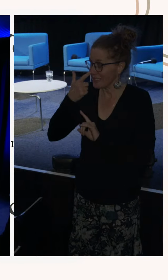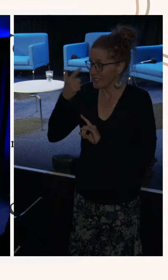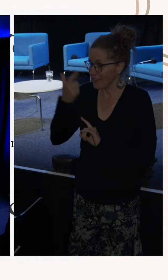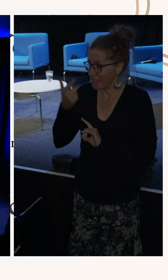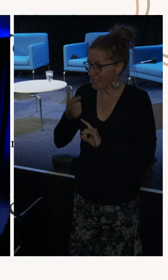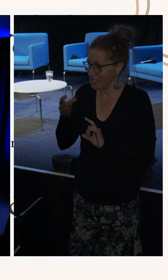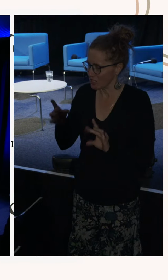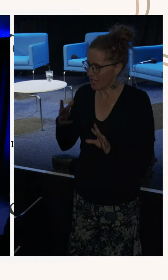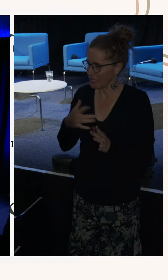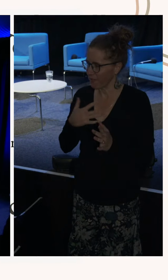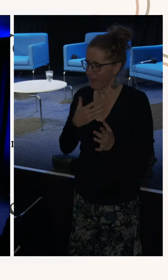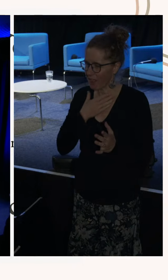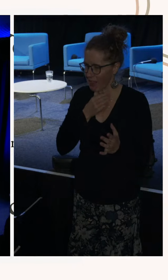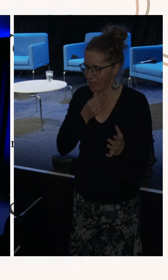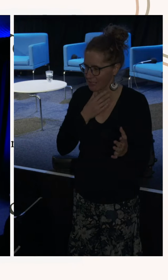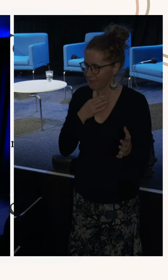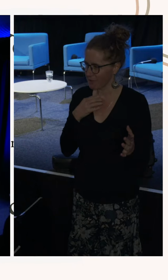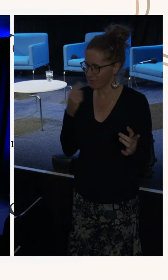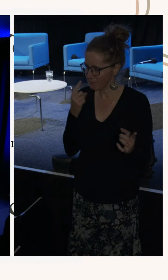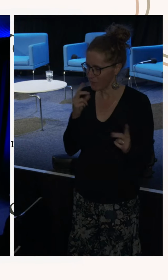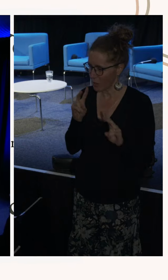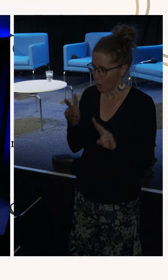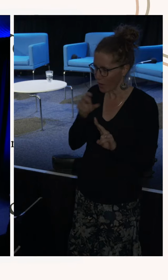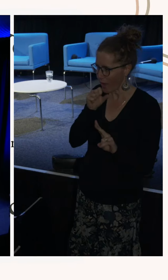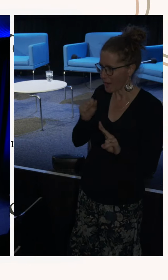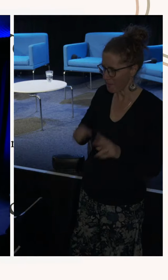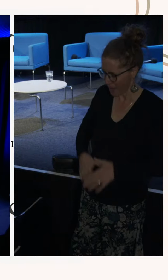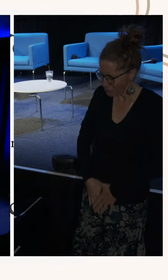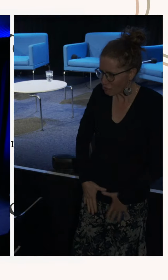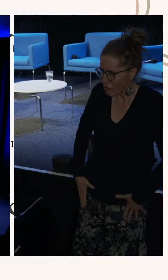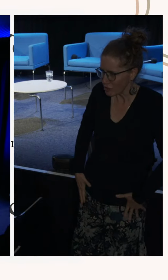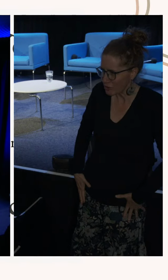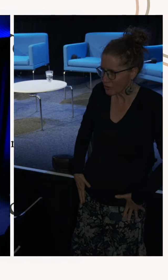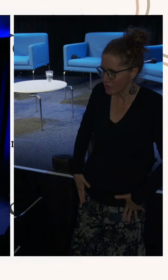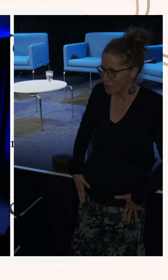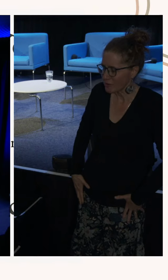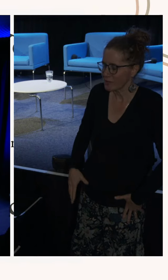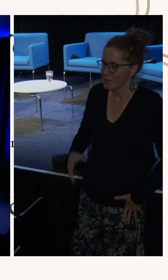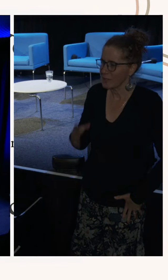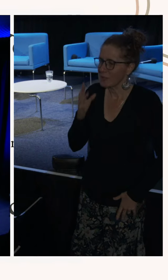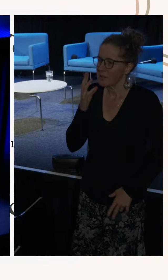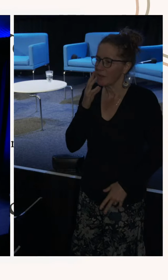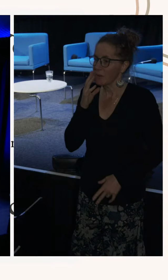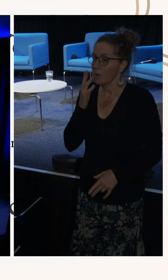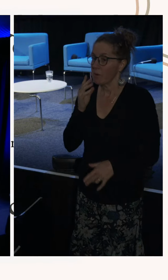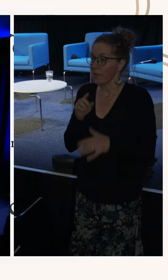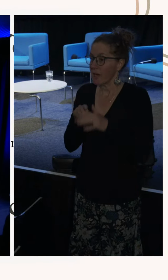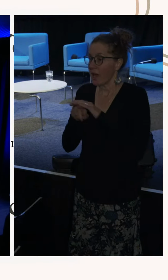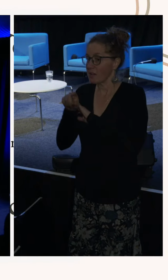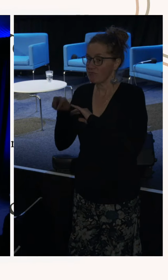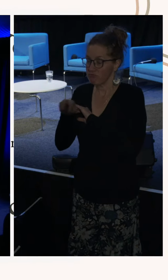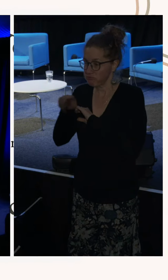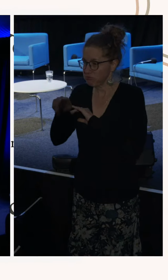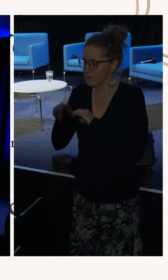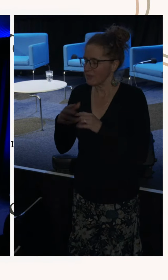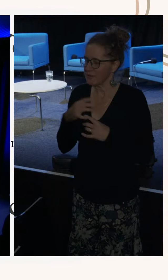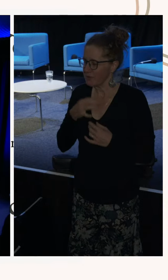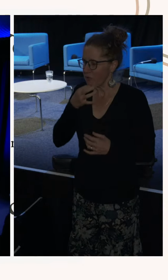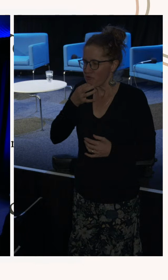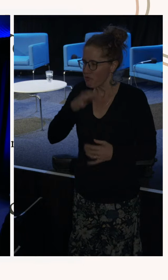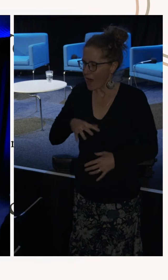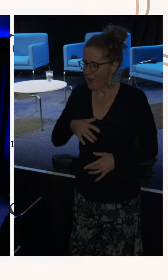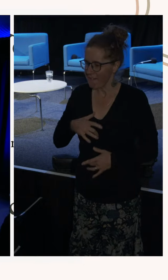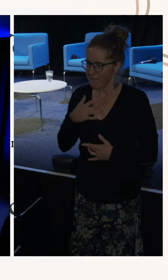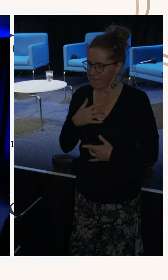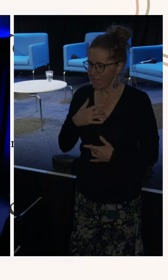she felt lustful just looking at a man's crotch. Out of bed, Miriam rarely felt sexually aroused.